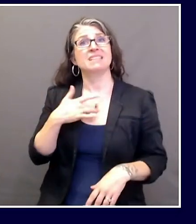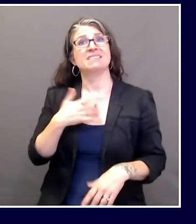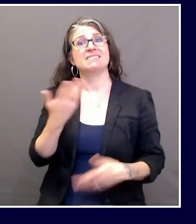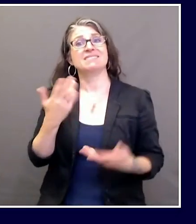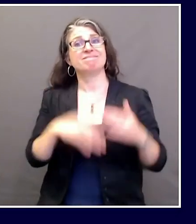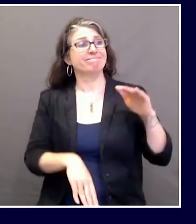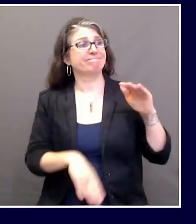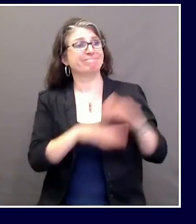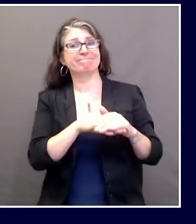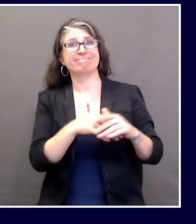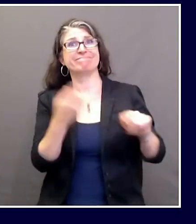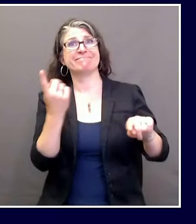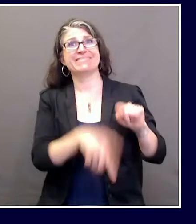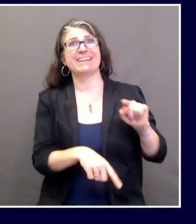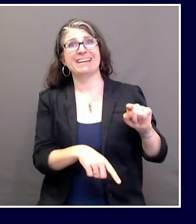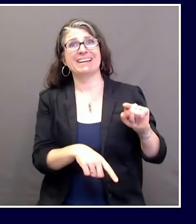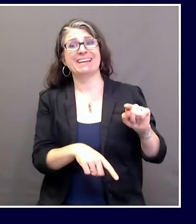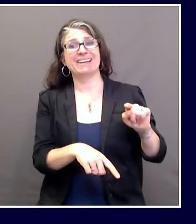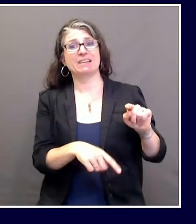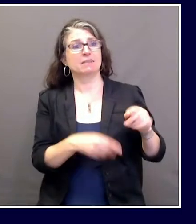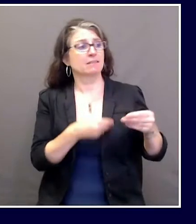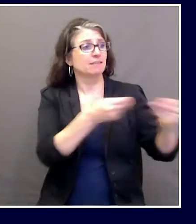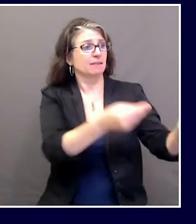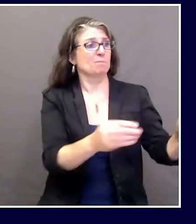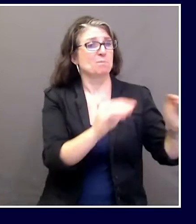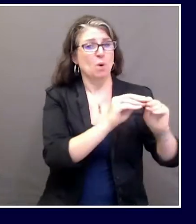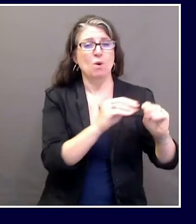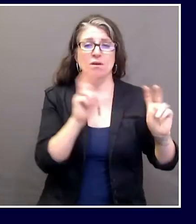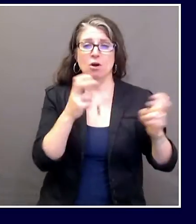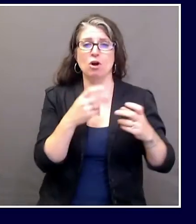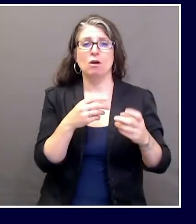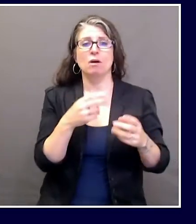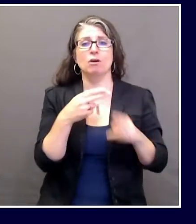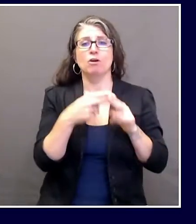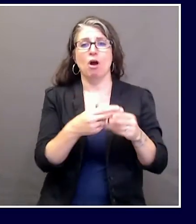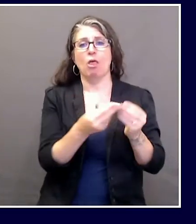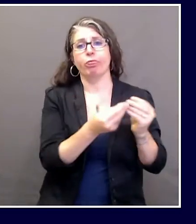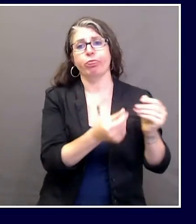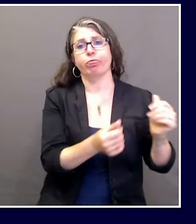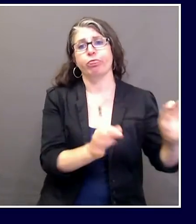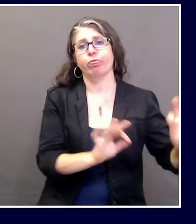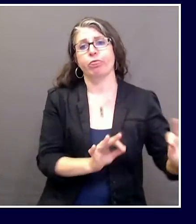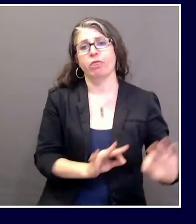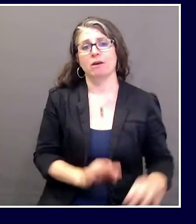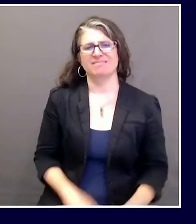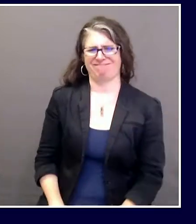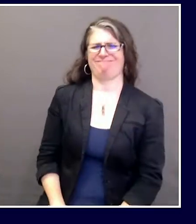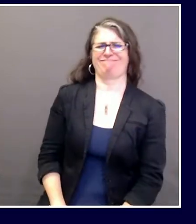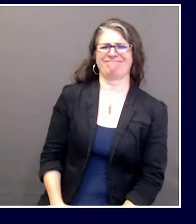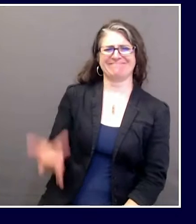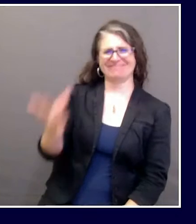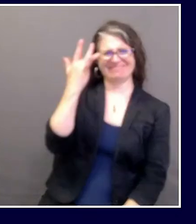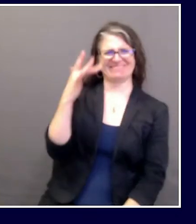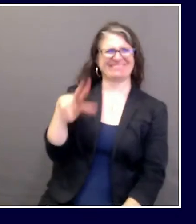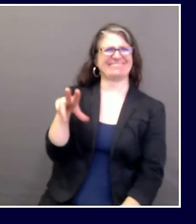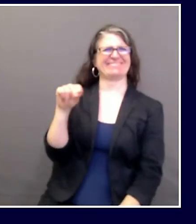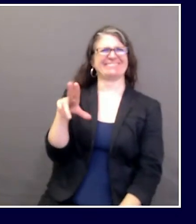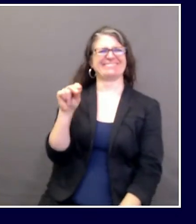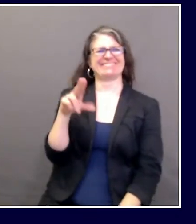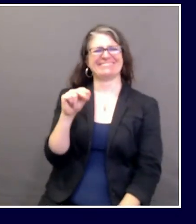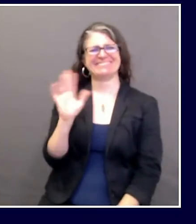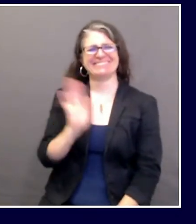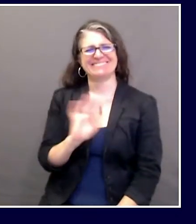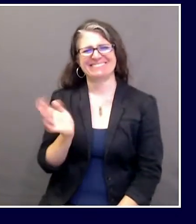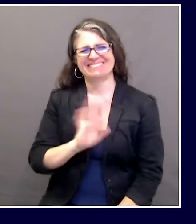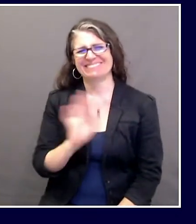Yeah, I mean, I can say more, Chris, but no. I mean, if there are folks that are still wanting to get